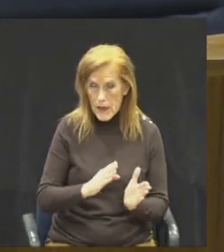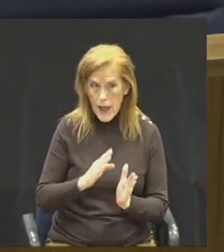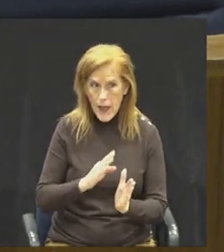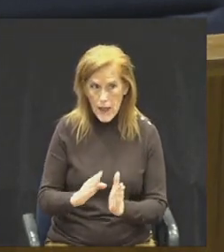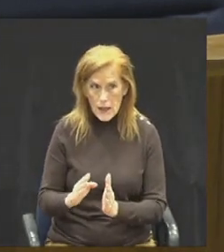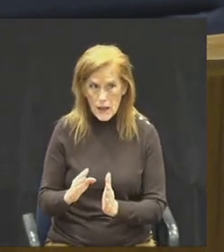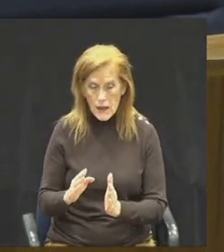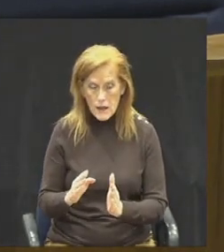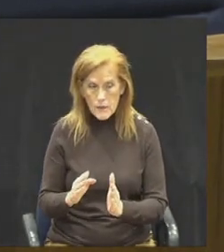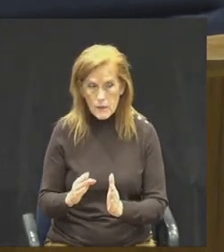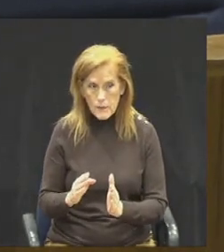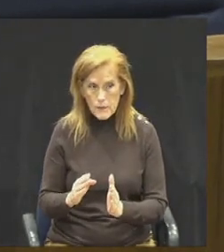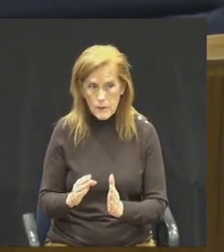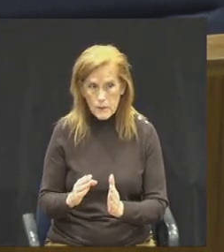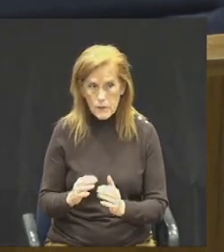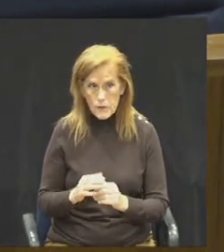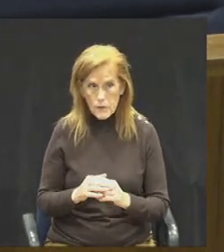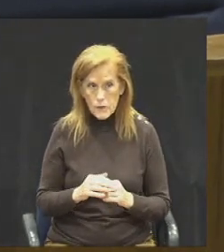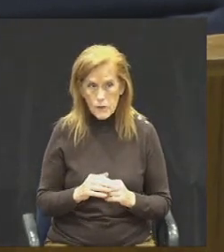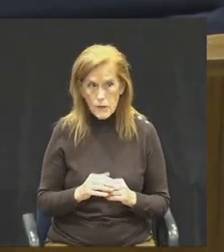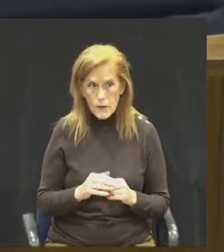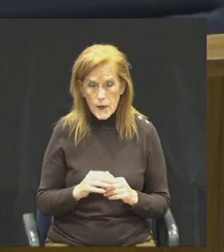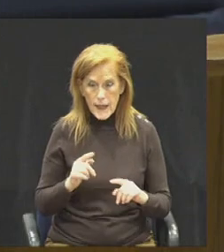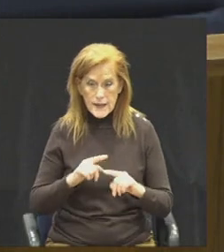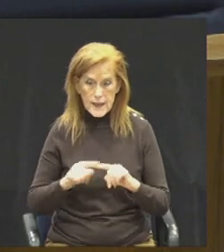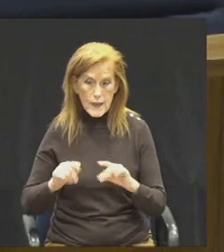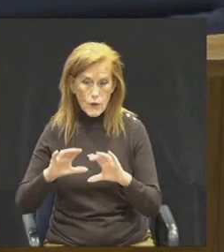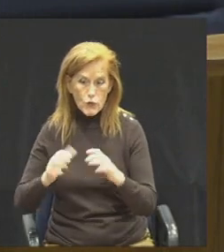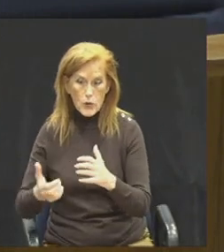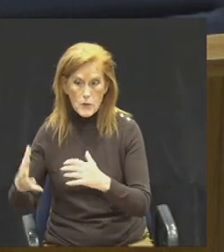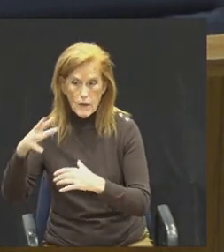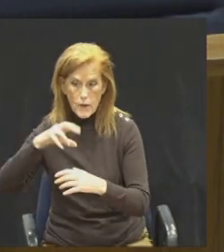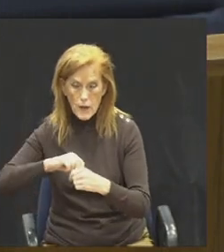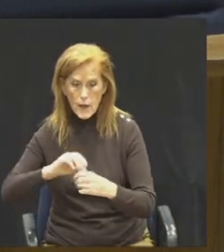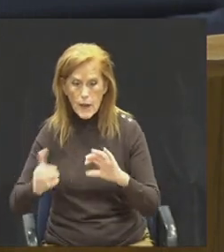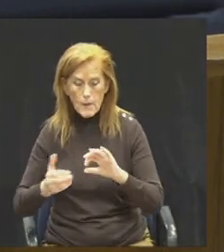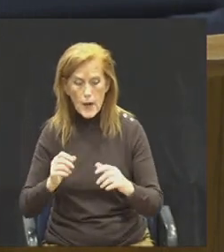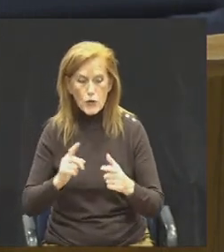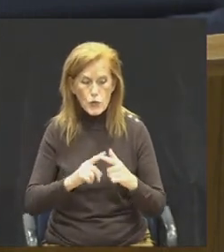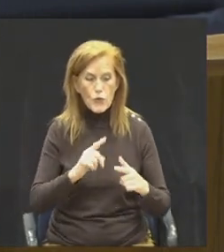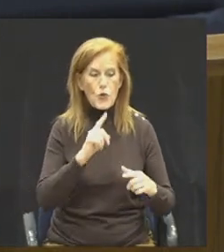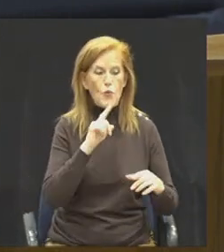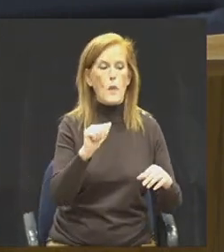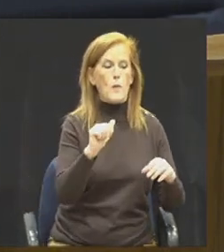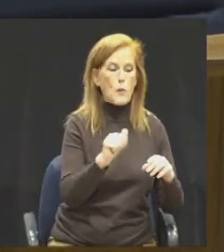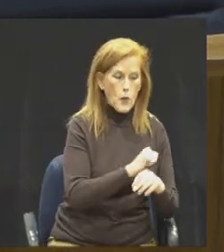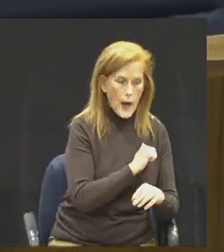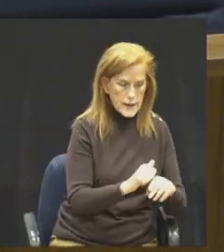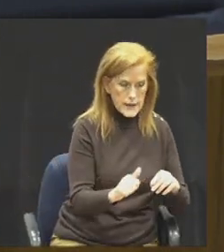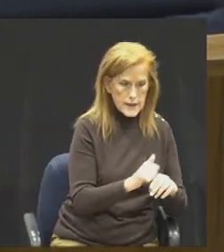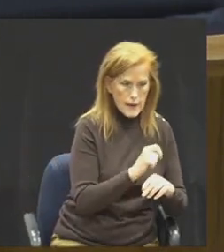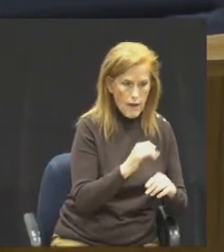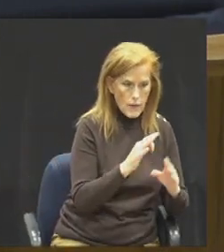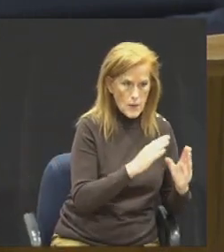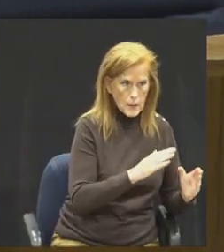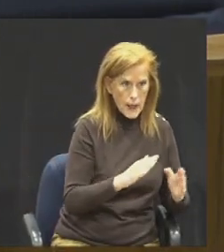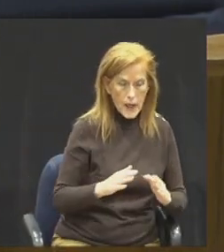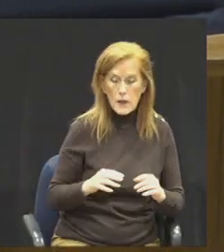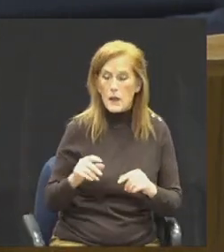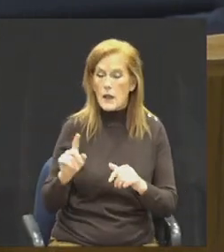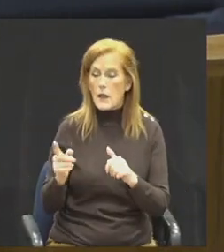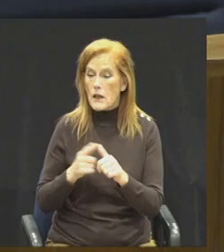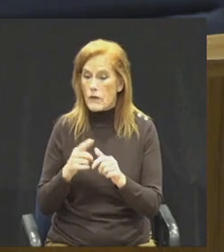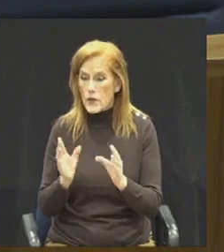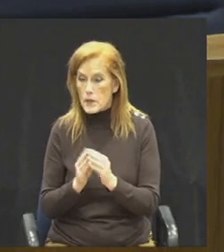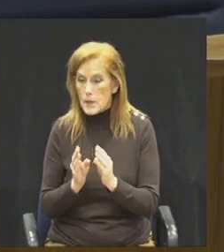a different participation group than the tabletop exercise? Like, is that kind of this, like, more agency-based